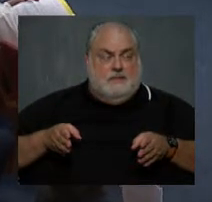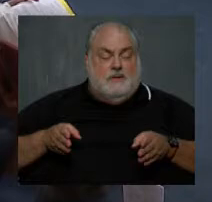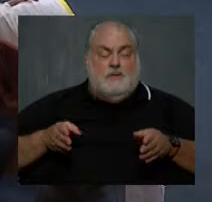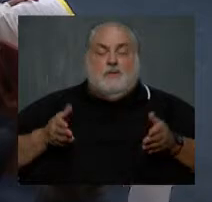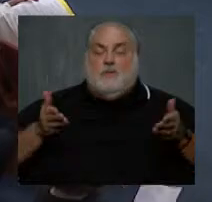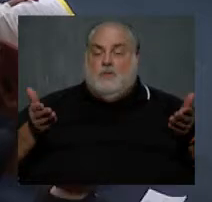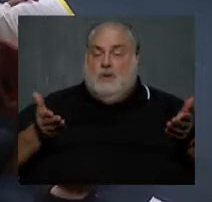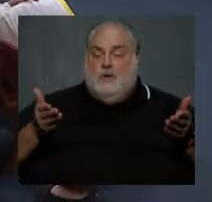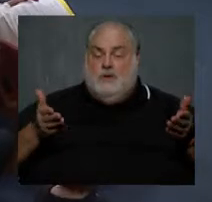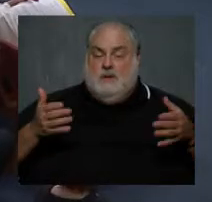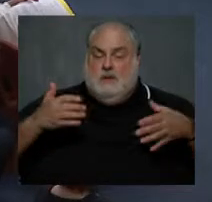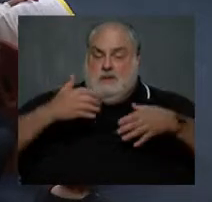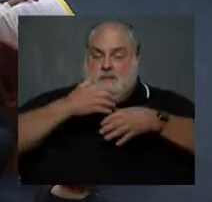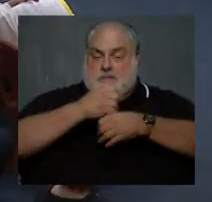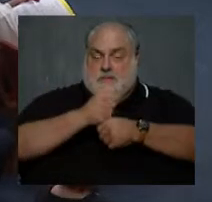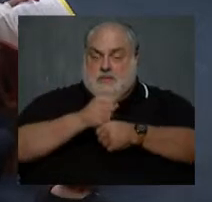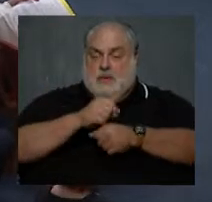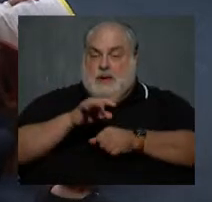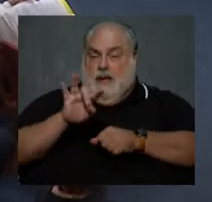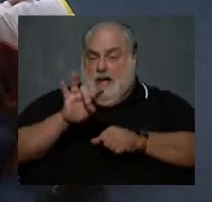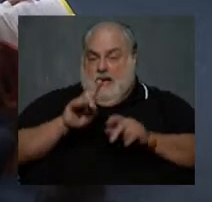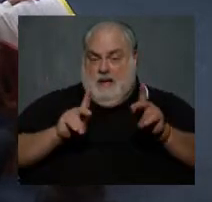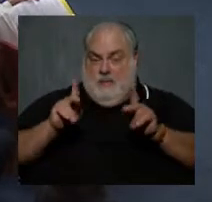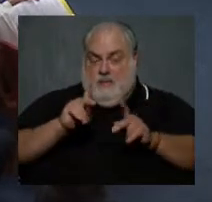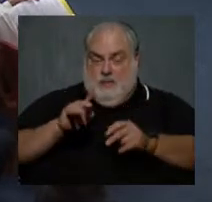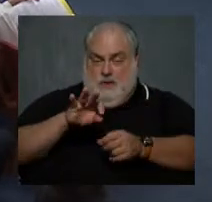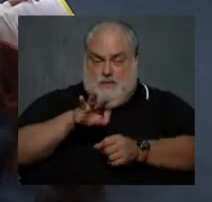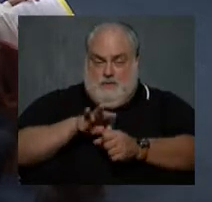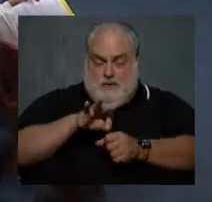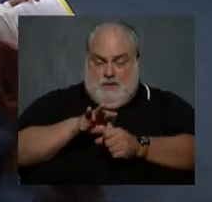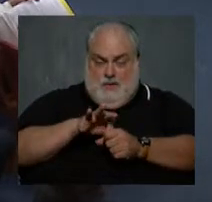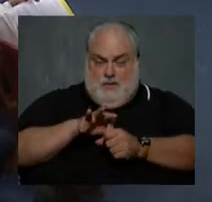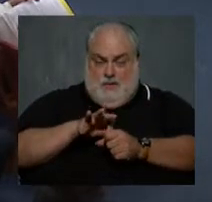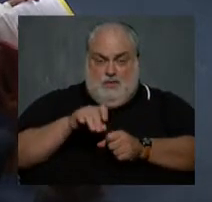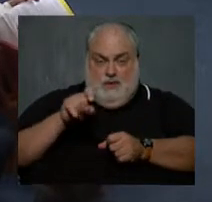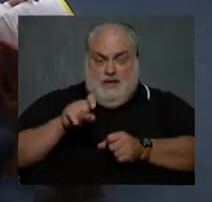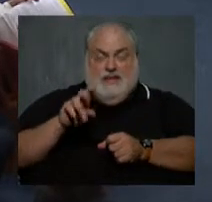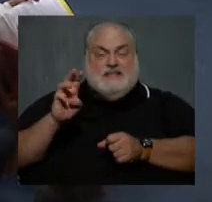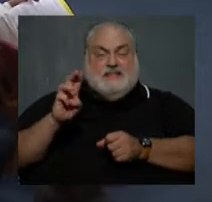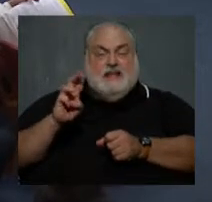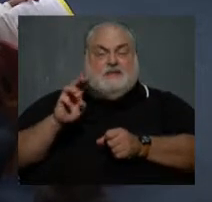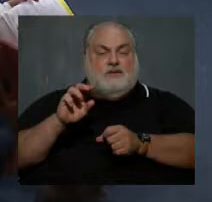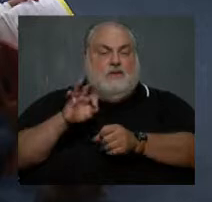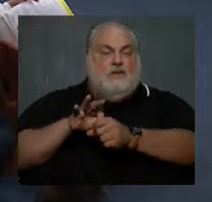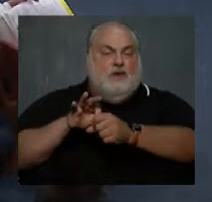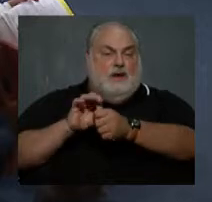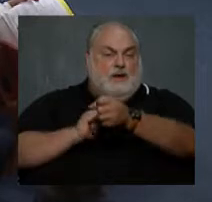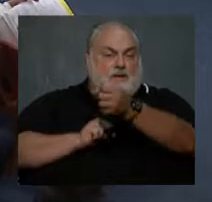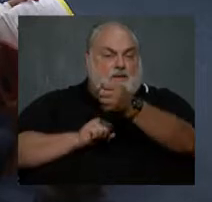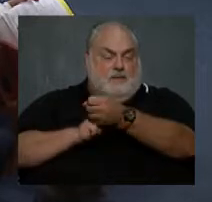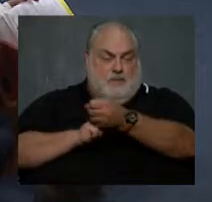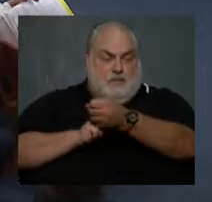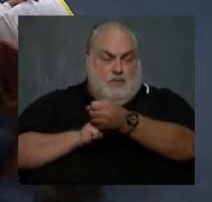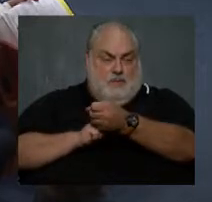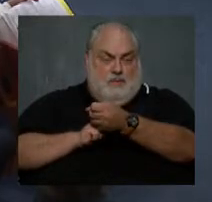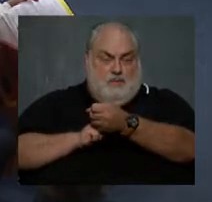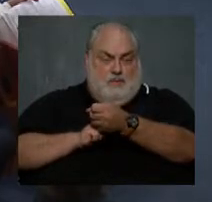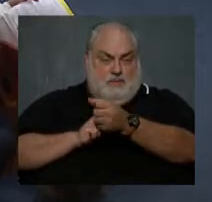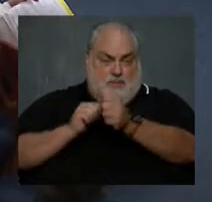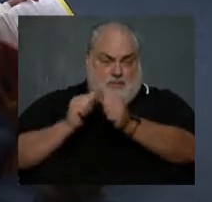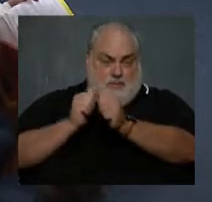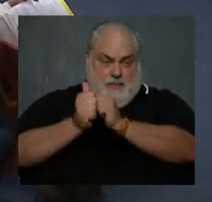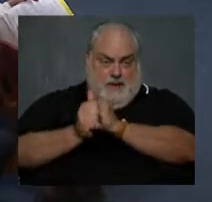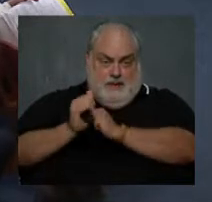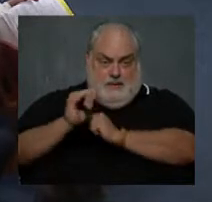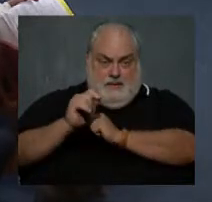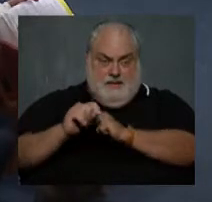we are down to 8 commissioners here present. You need 6 affirmative votes to have your application